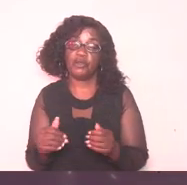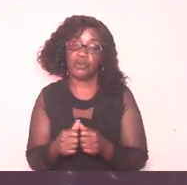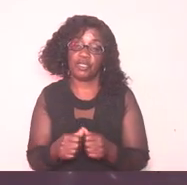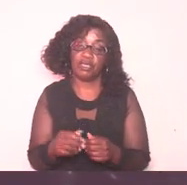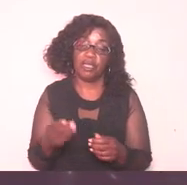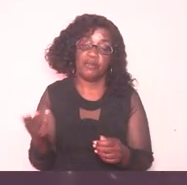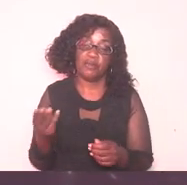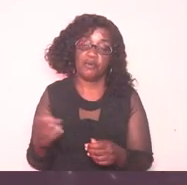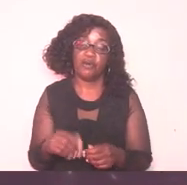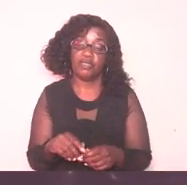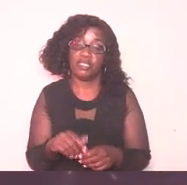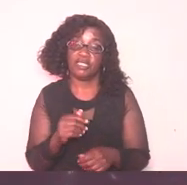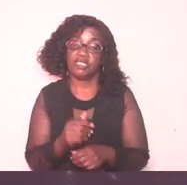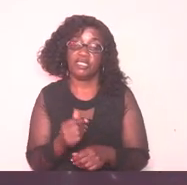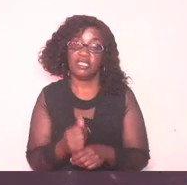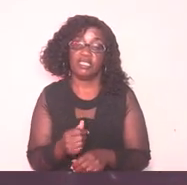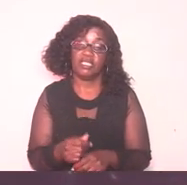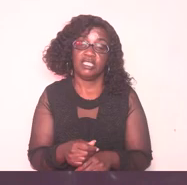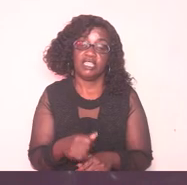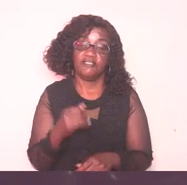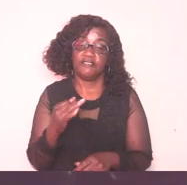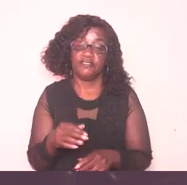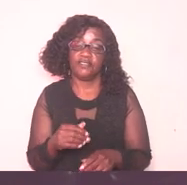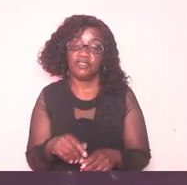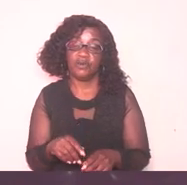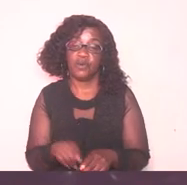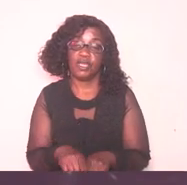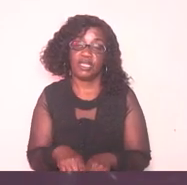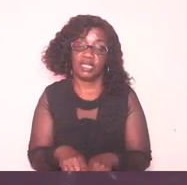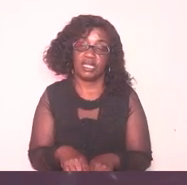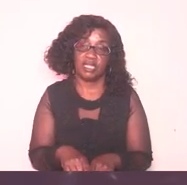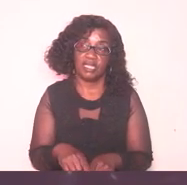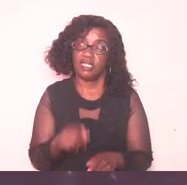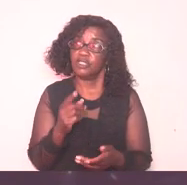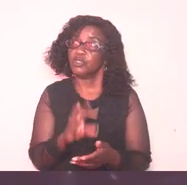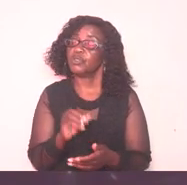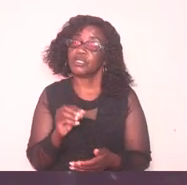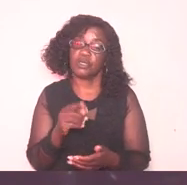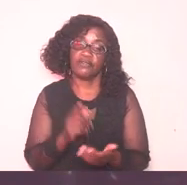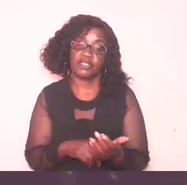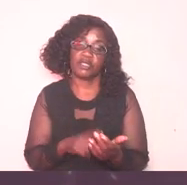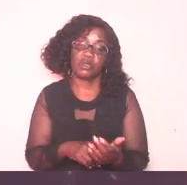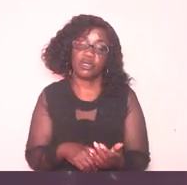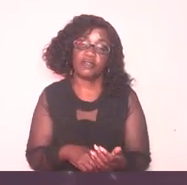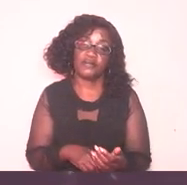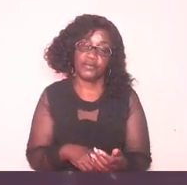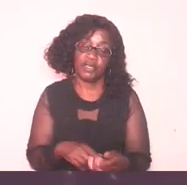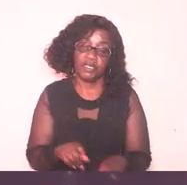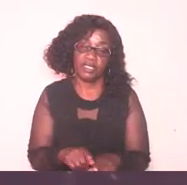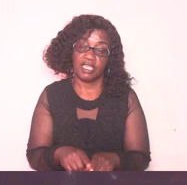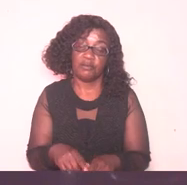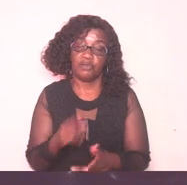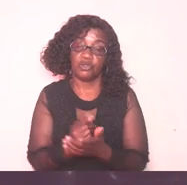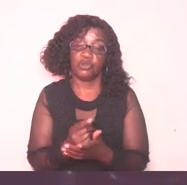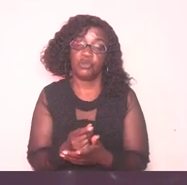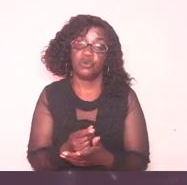still in adolescence, so that if and when they do decide to have sexual encounters, they're able to do so in